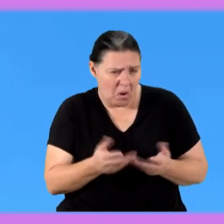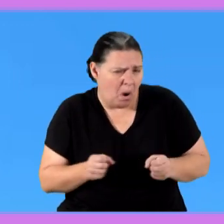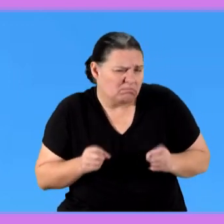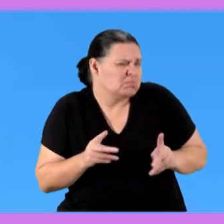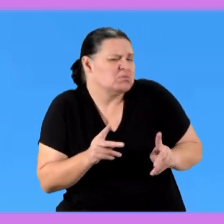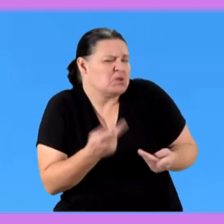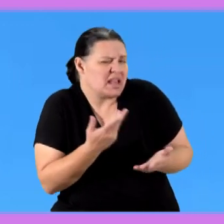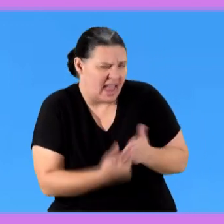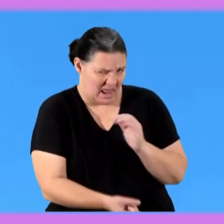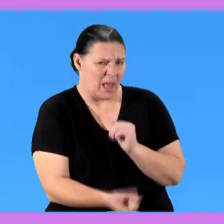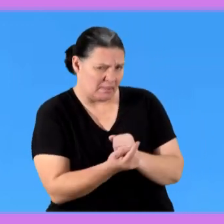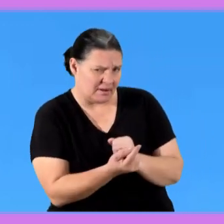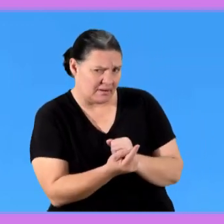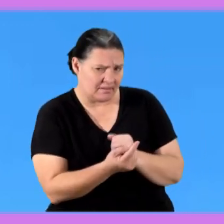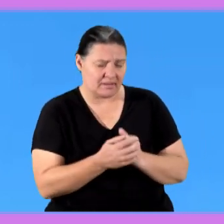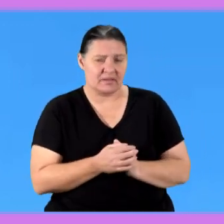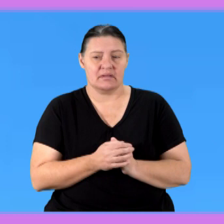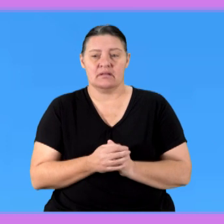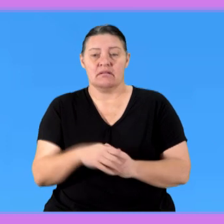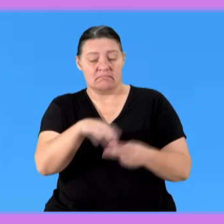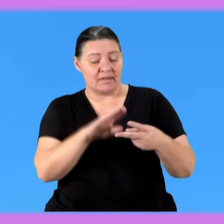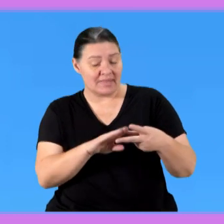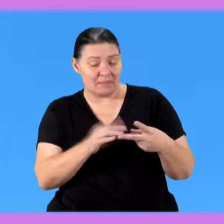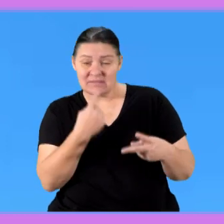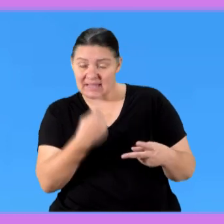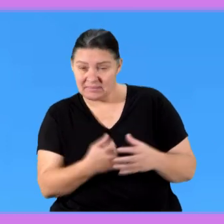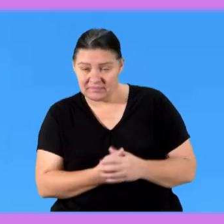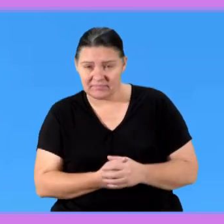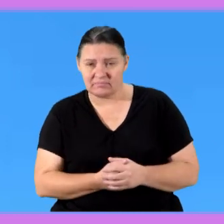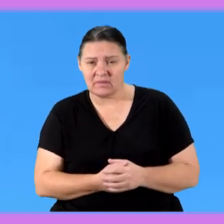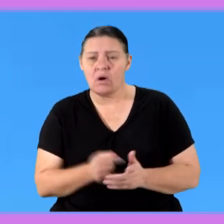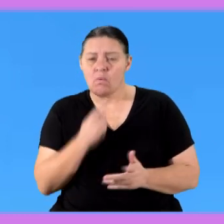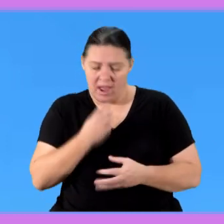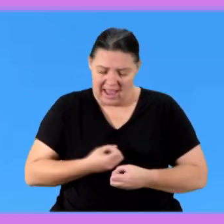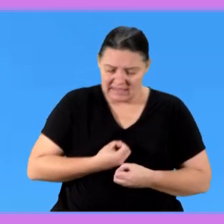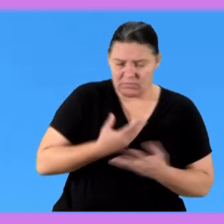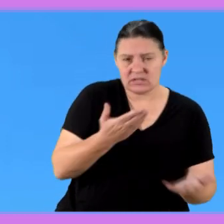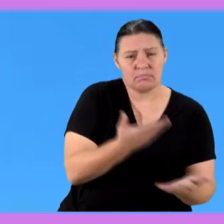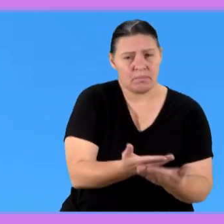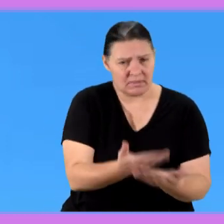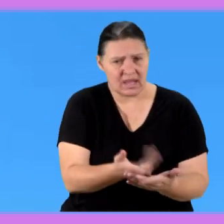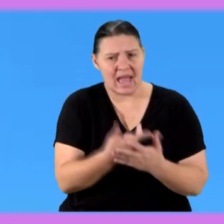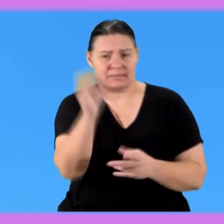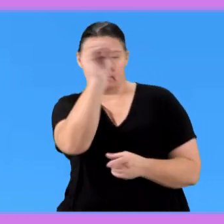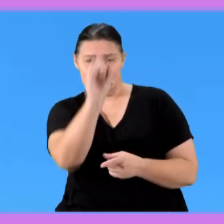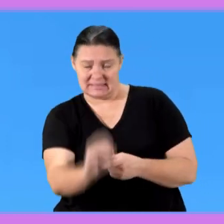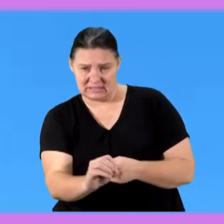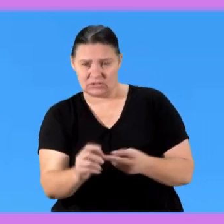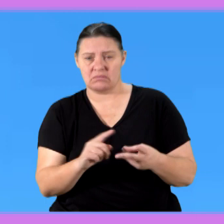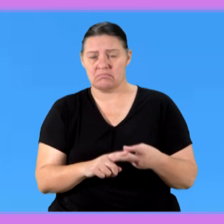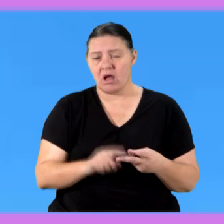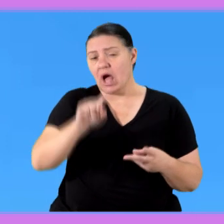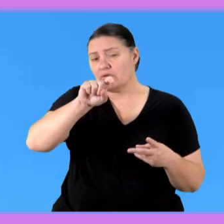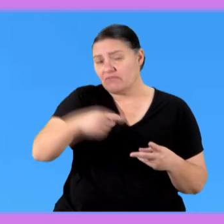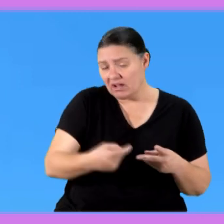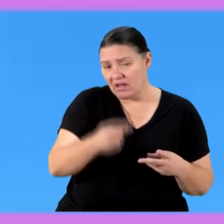occurring. Okay, so what is the chance or likelihood of something happening? Then I also indicated that we can express probability